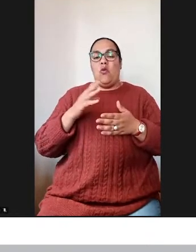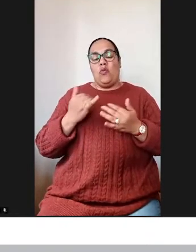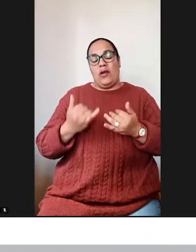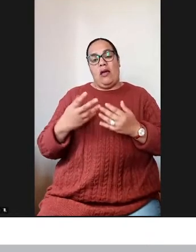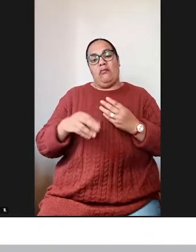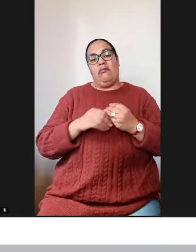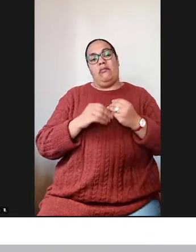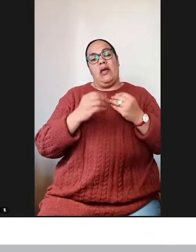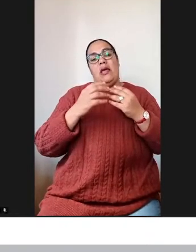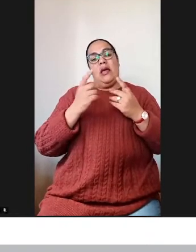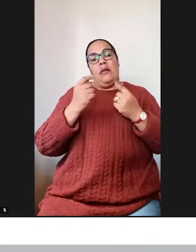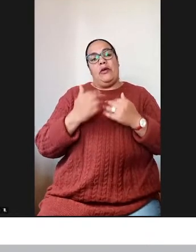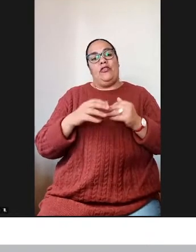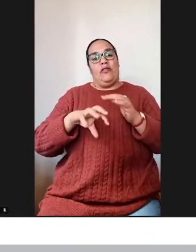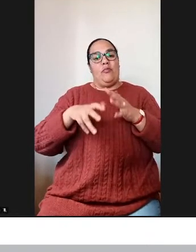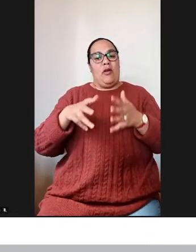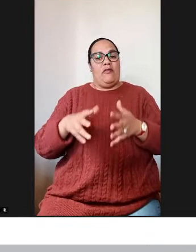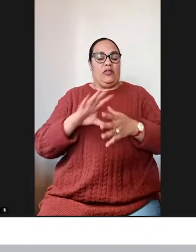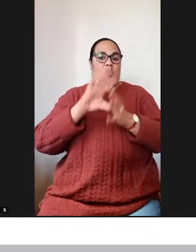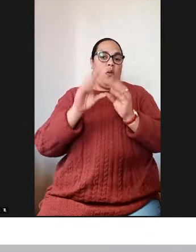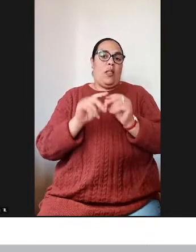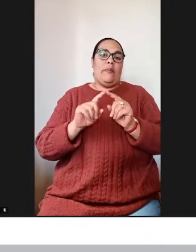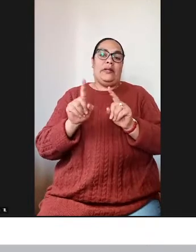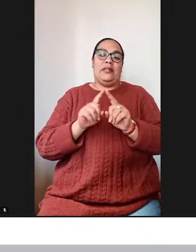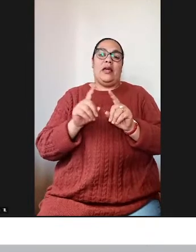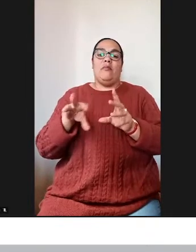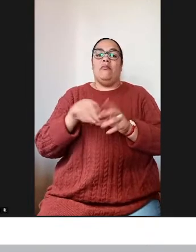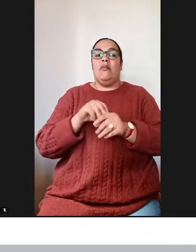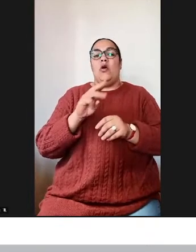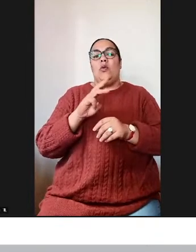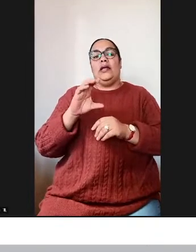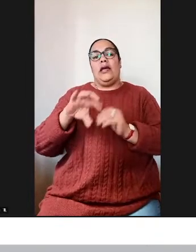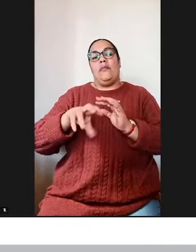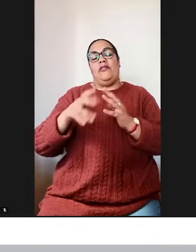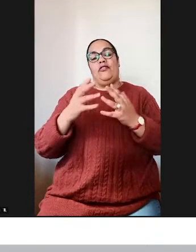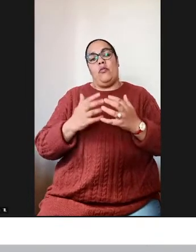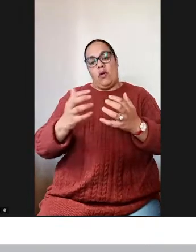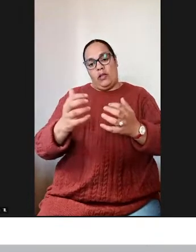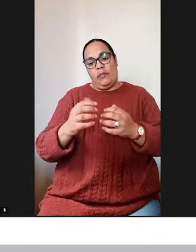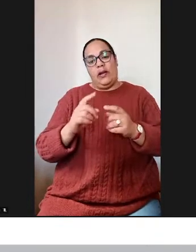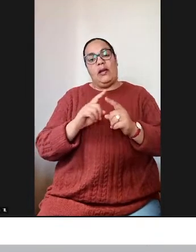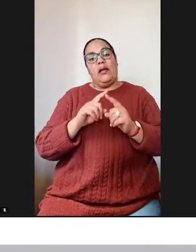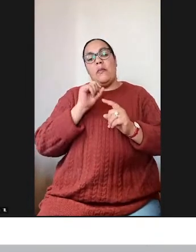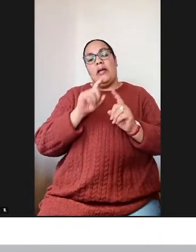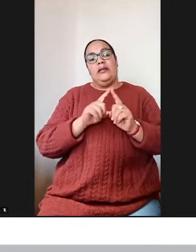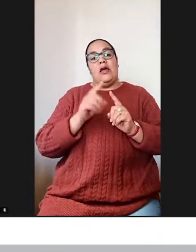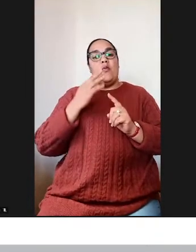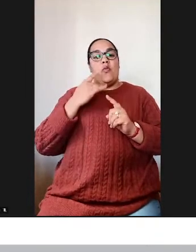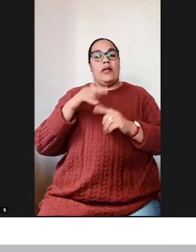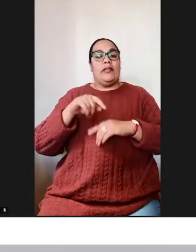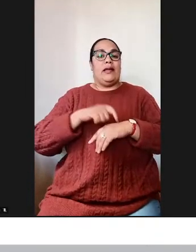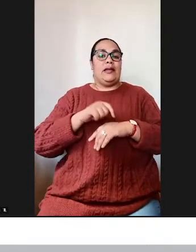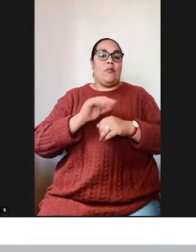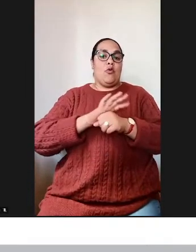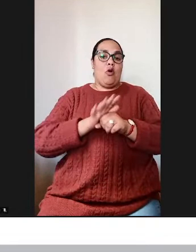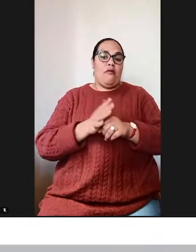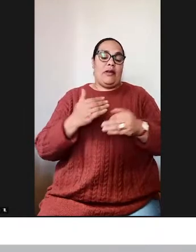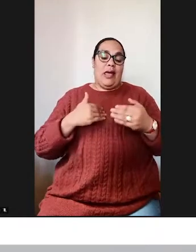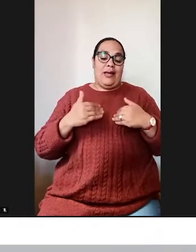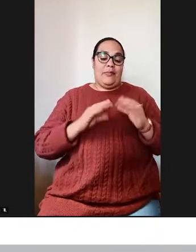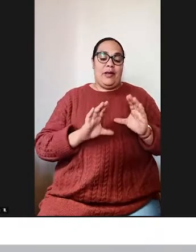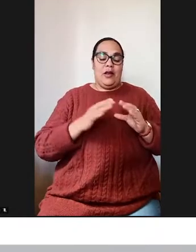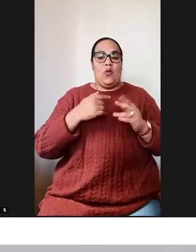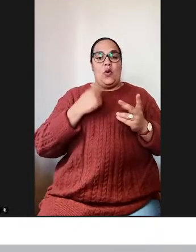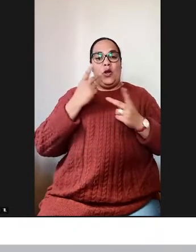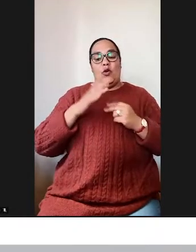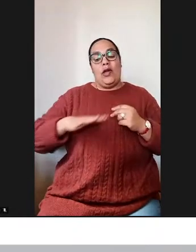budget of the province as a whole, but also on the Western Cape Provincial Parliament. Like during COVID, as the administration, we're looking at